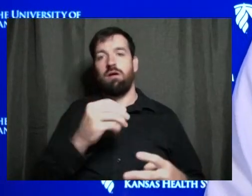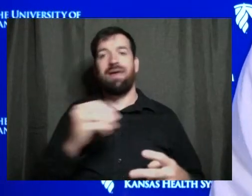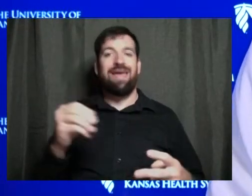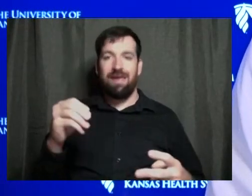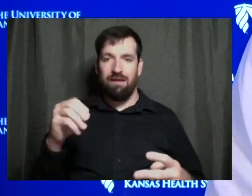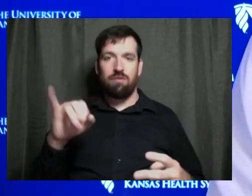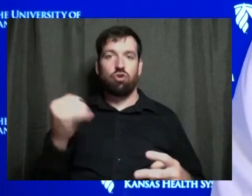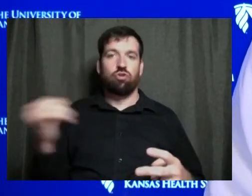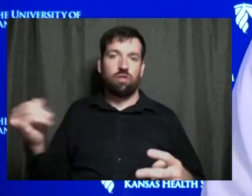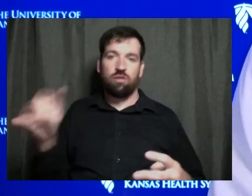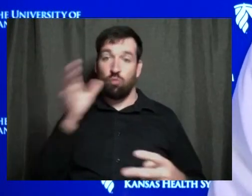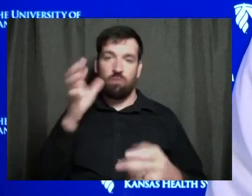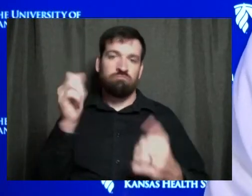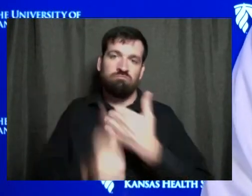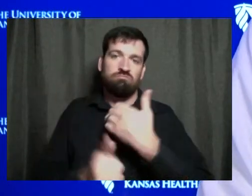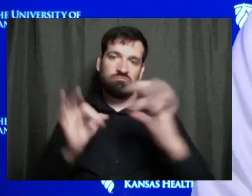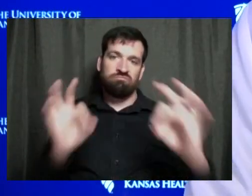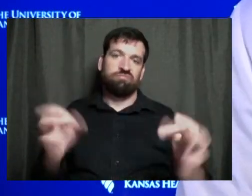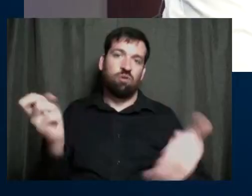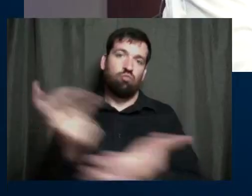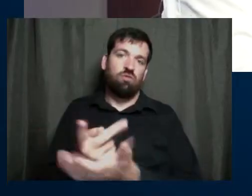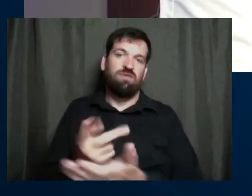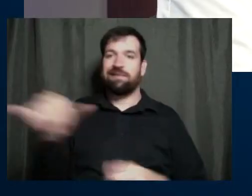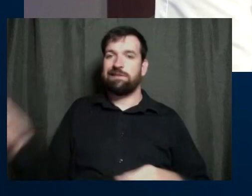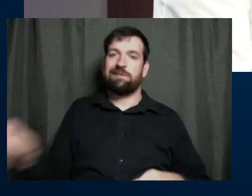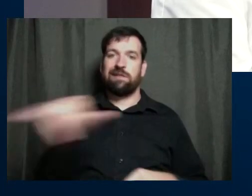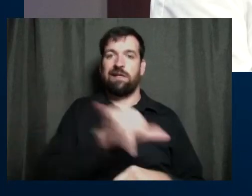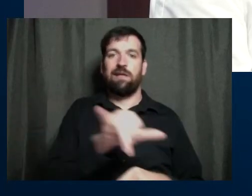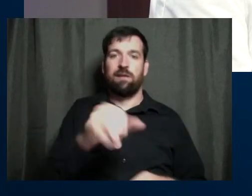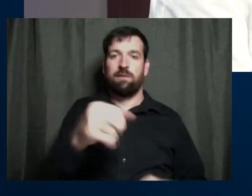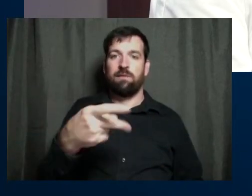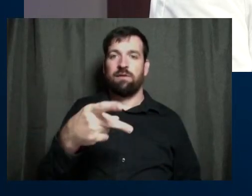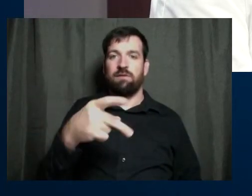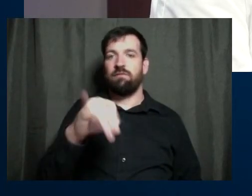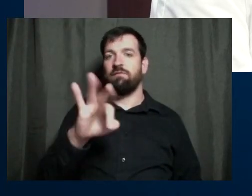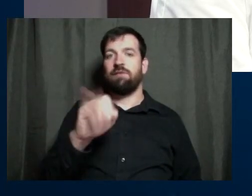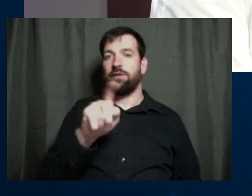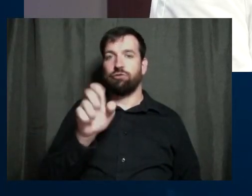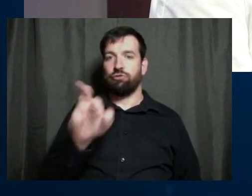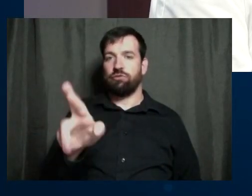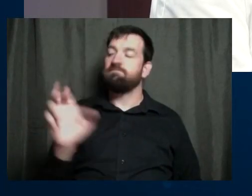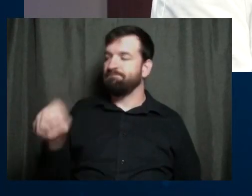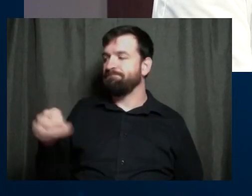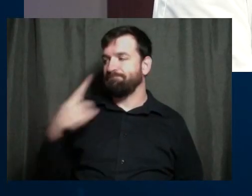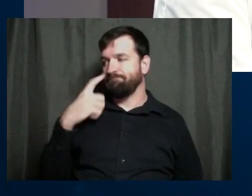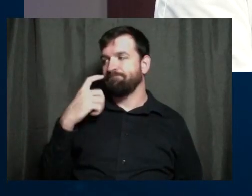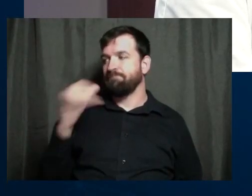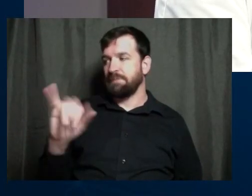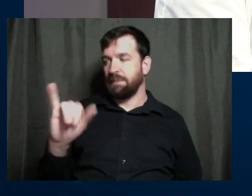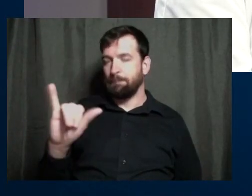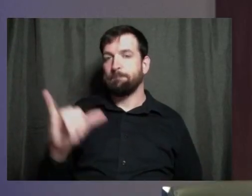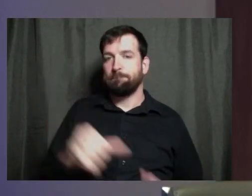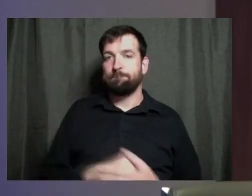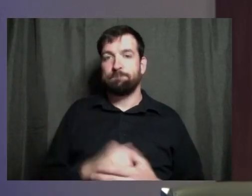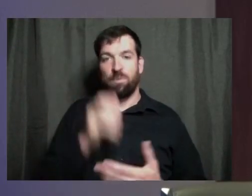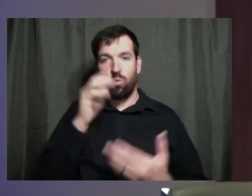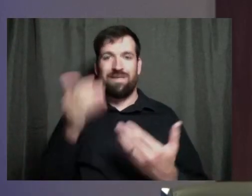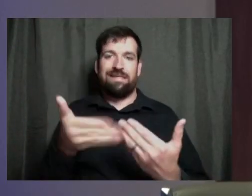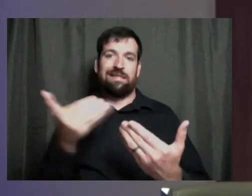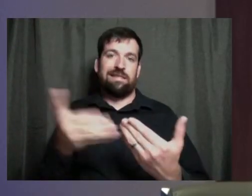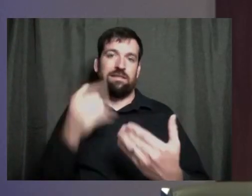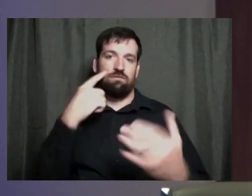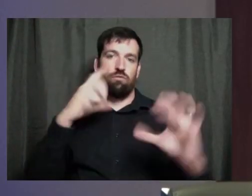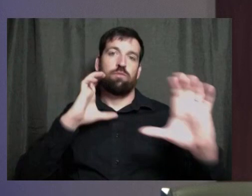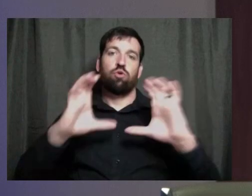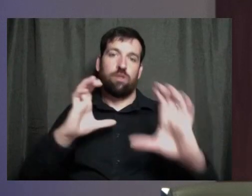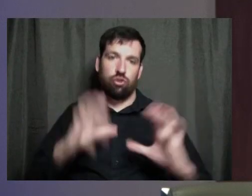like Pfizer. But who knows? I think we'll you're wait right. to see. I'm going to speculate the same because I think they're going to go for ease of communication. Even